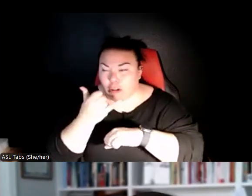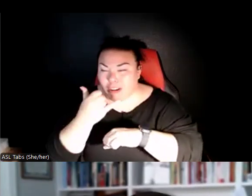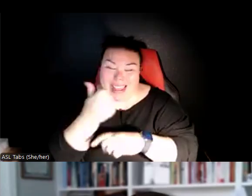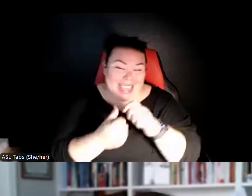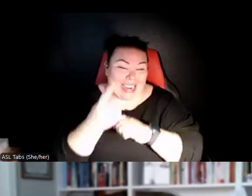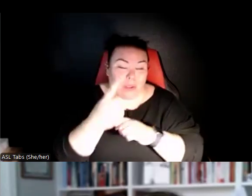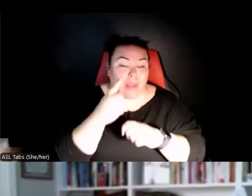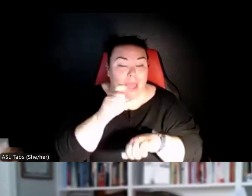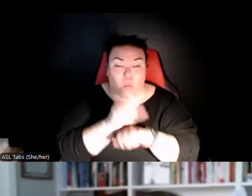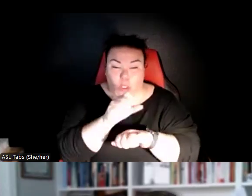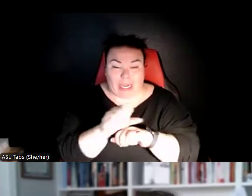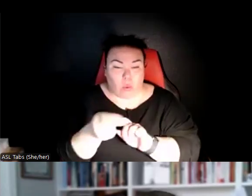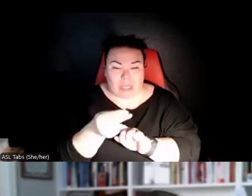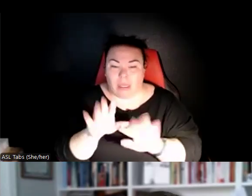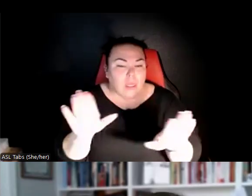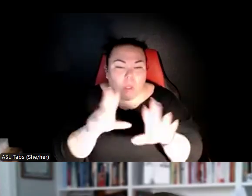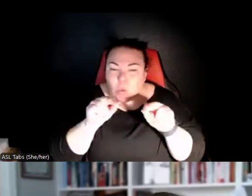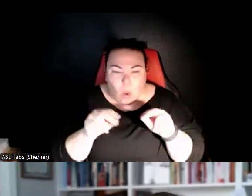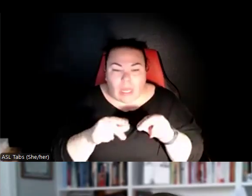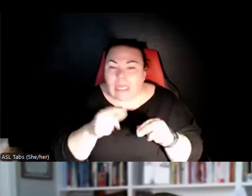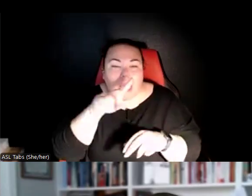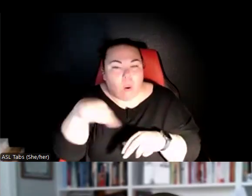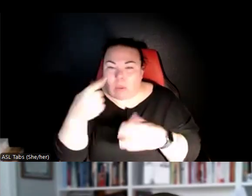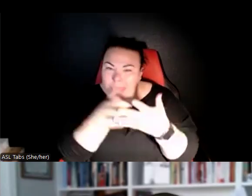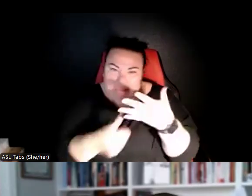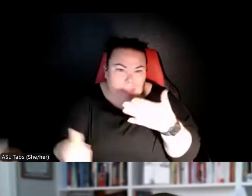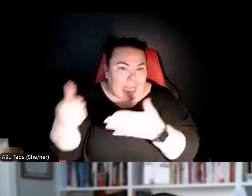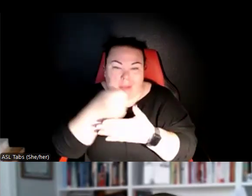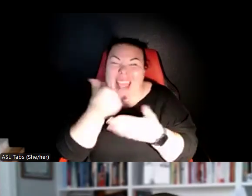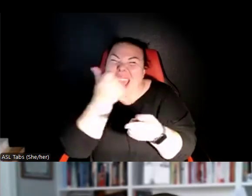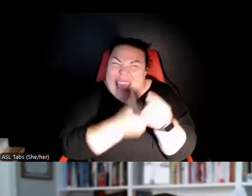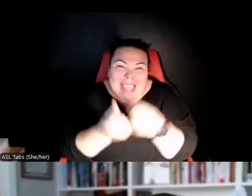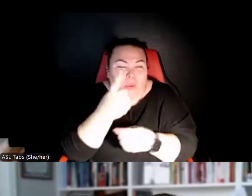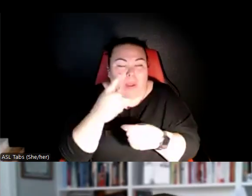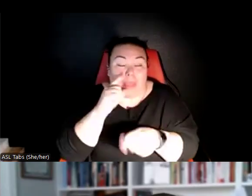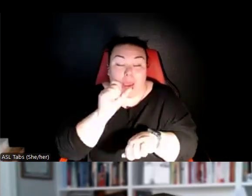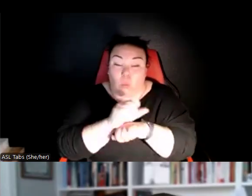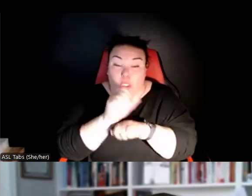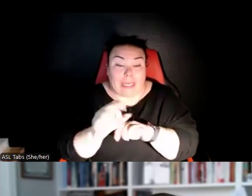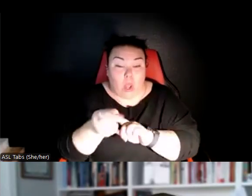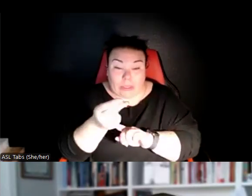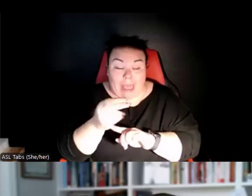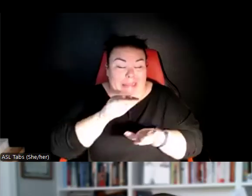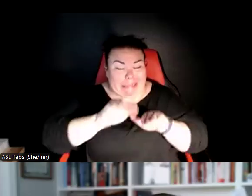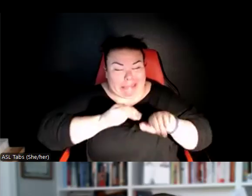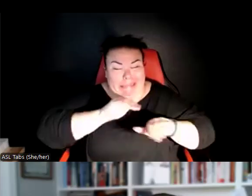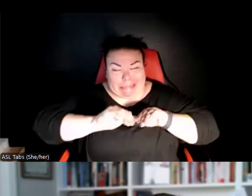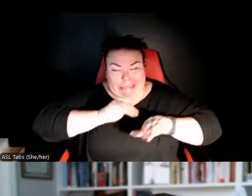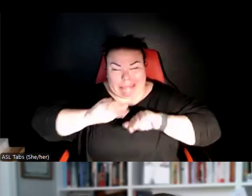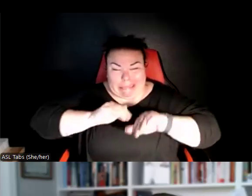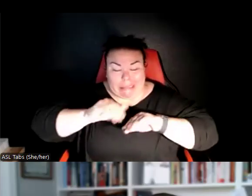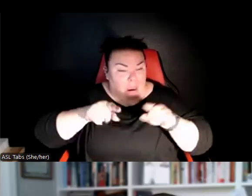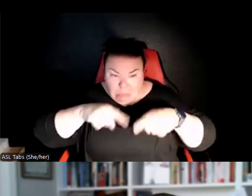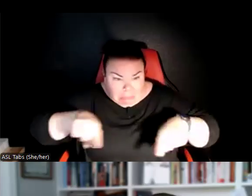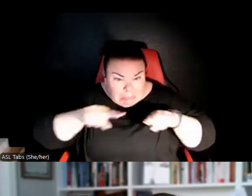not talking about the executives, I'm talking about anybody who worked at the hotels, to help us figure out how we can bring some of that food that wasn't being